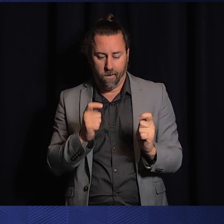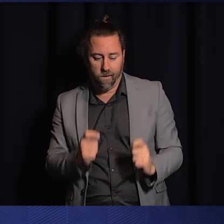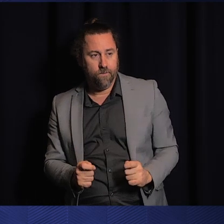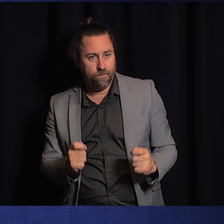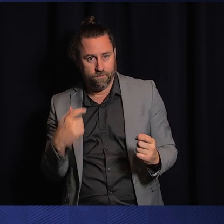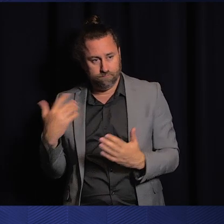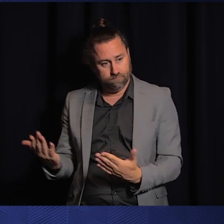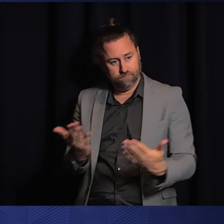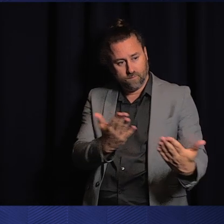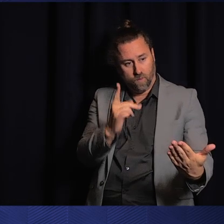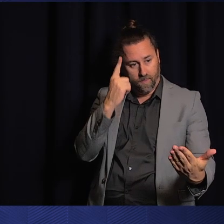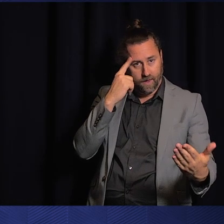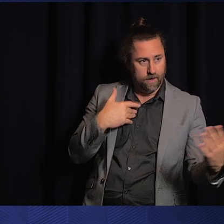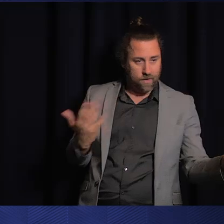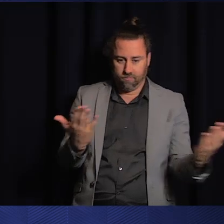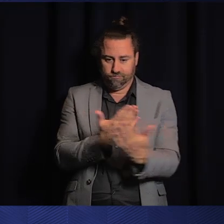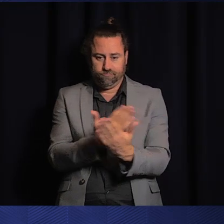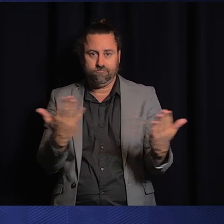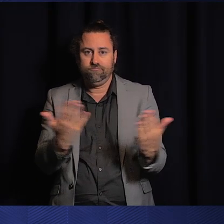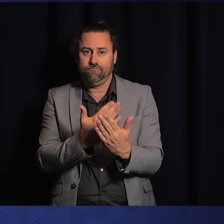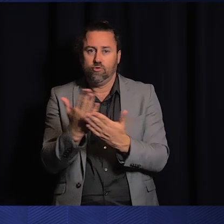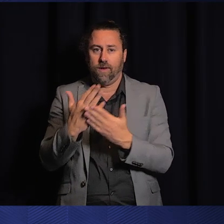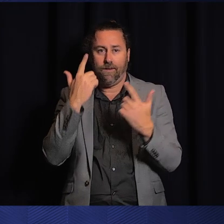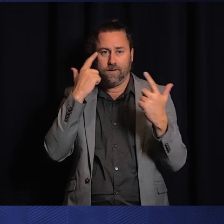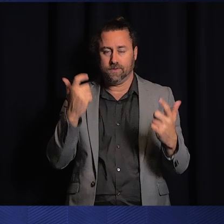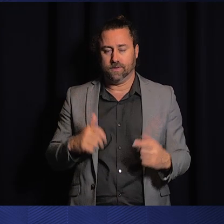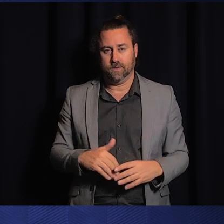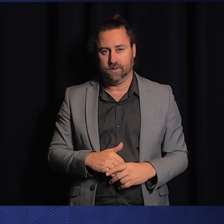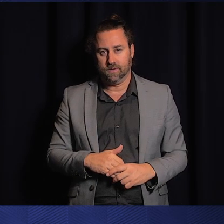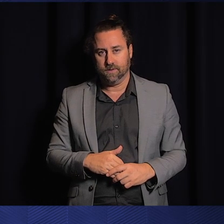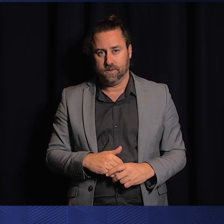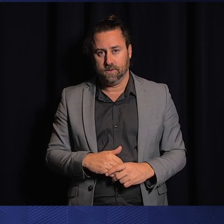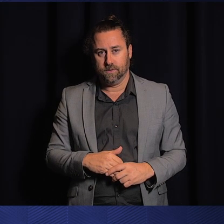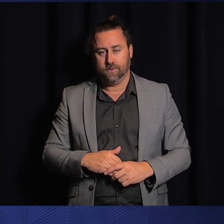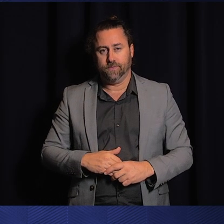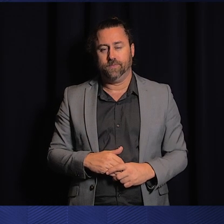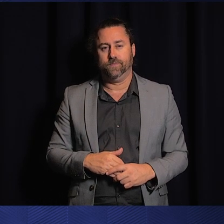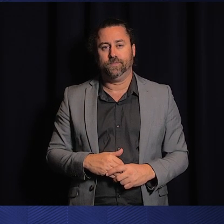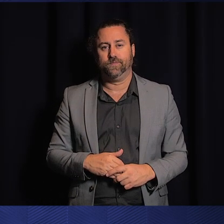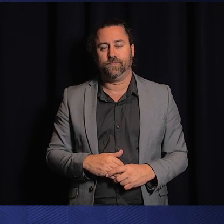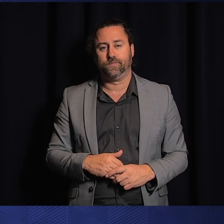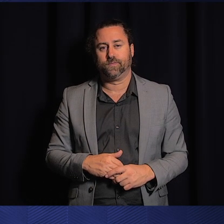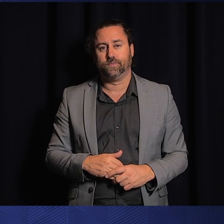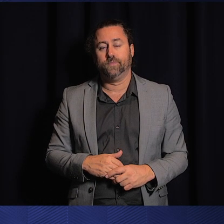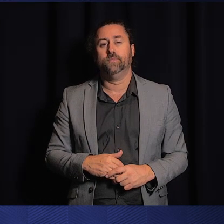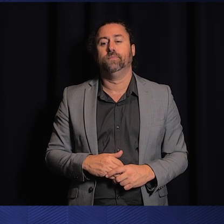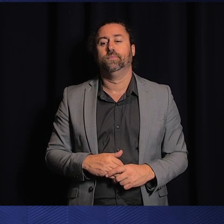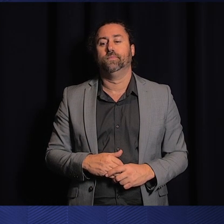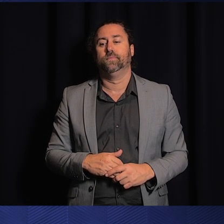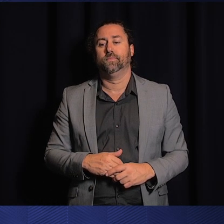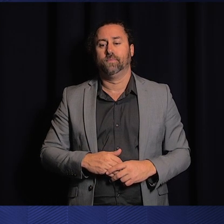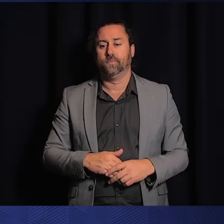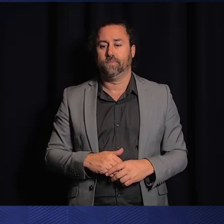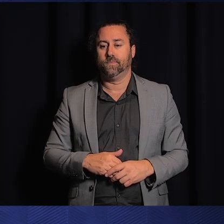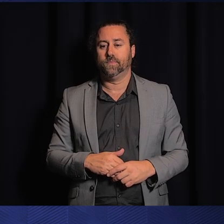with their photos, and then displaced people came up with their challenges in photos. And then we sat with them, talked with